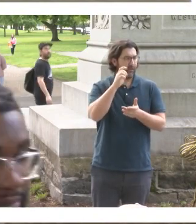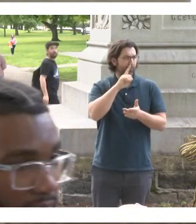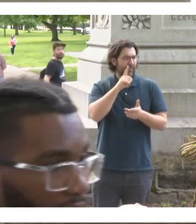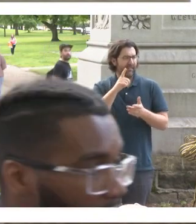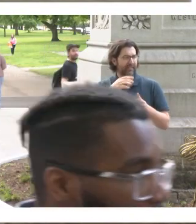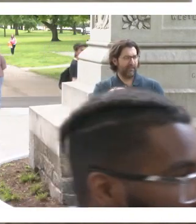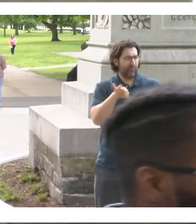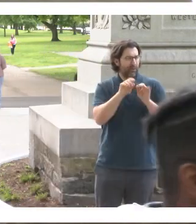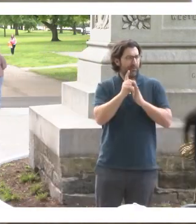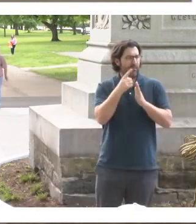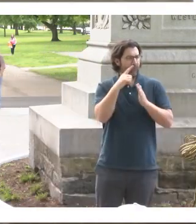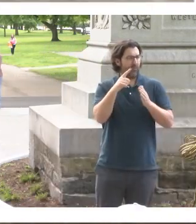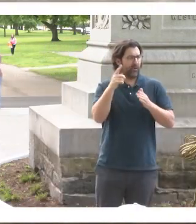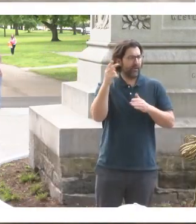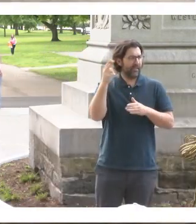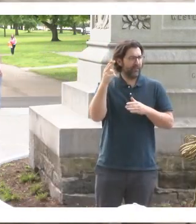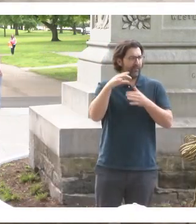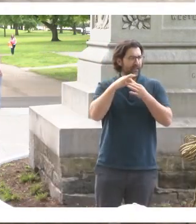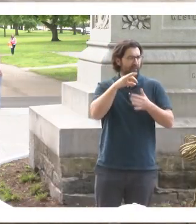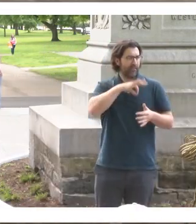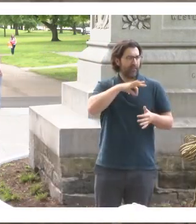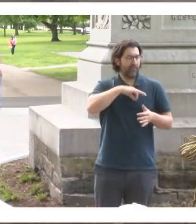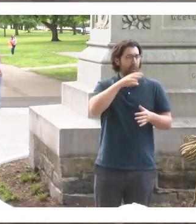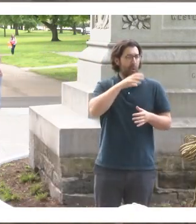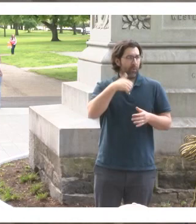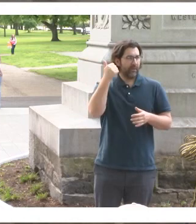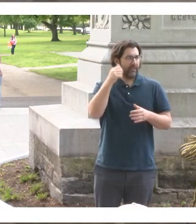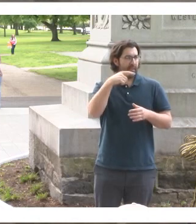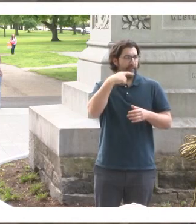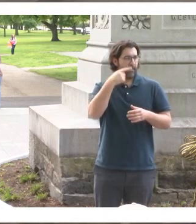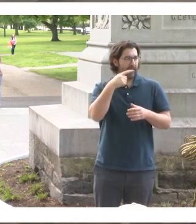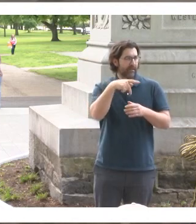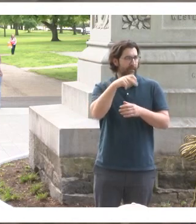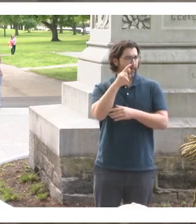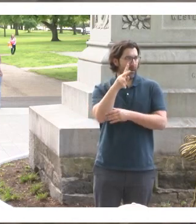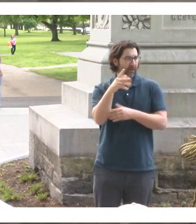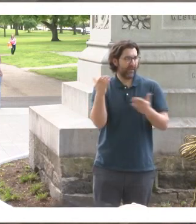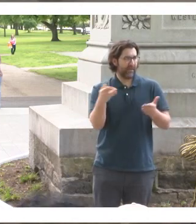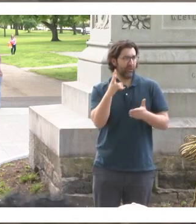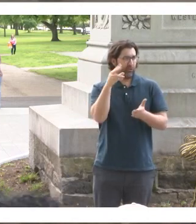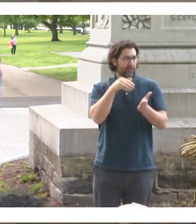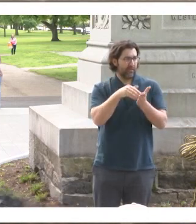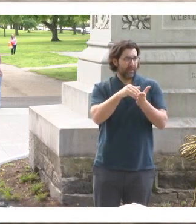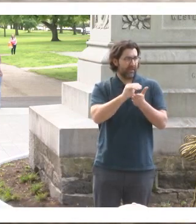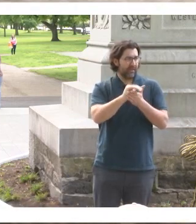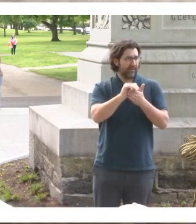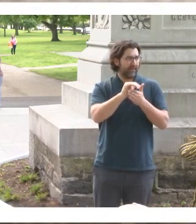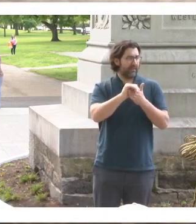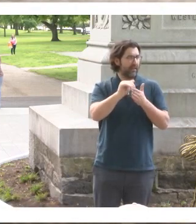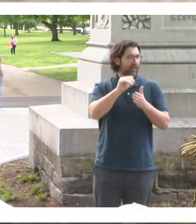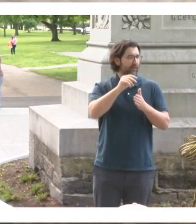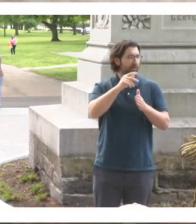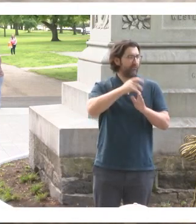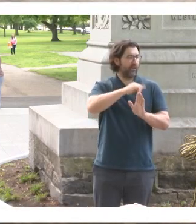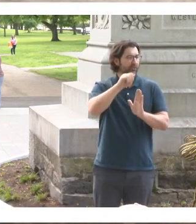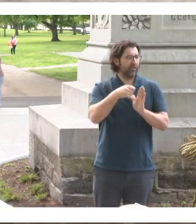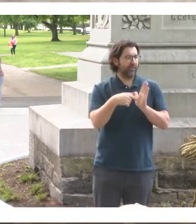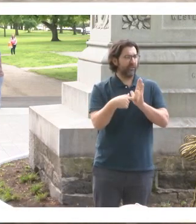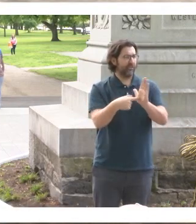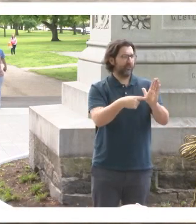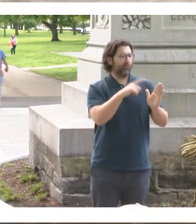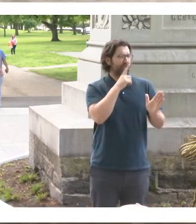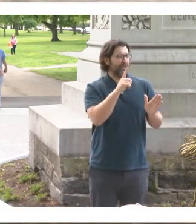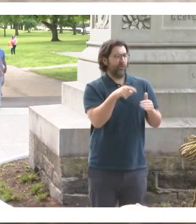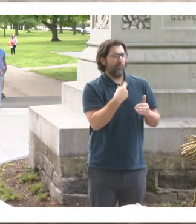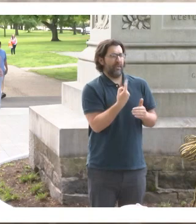moment in the history of Pittsburgh's oldest public park. This $2 million project signifies more than